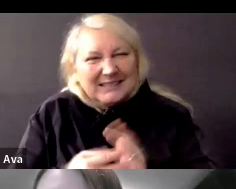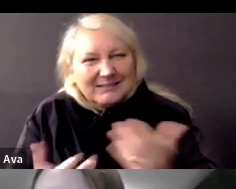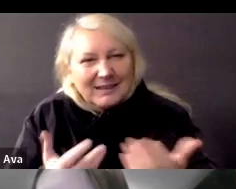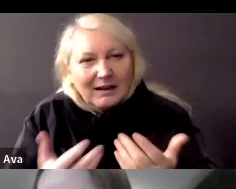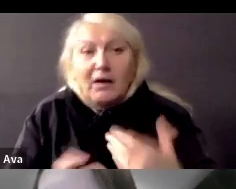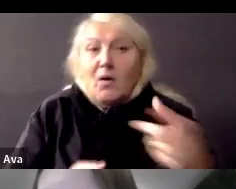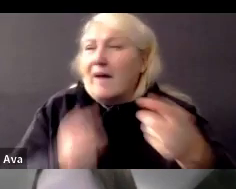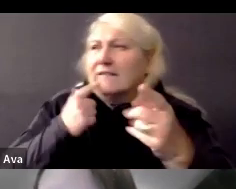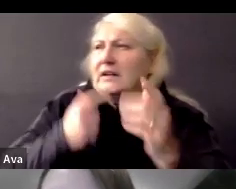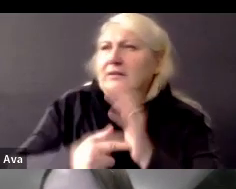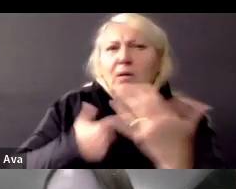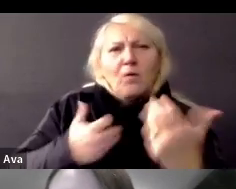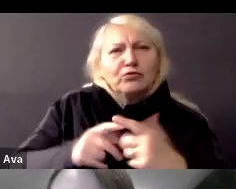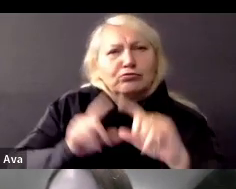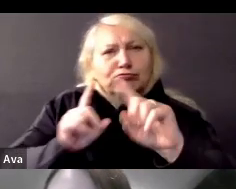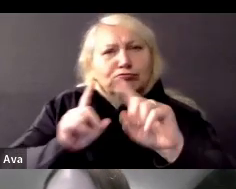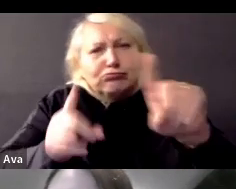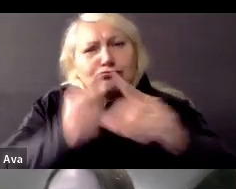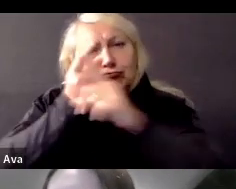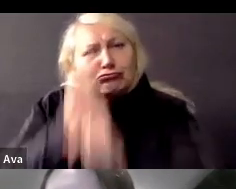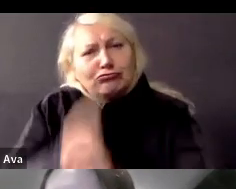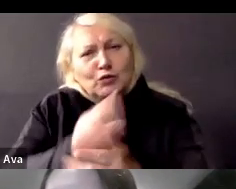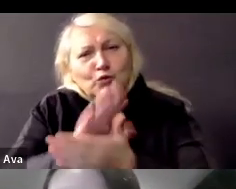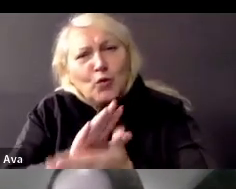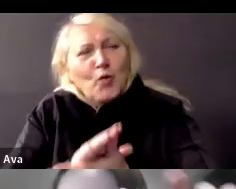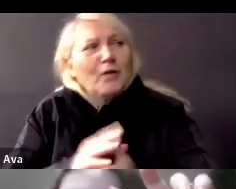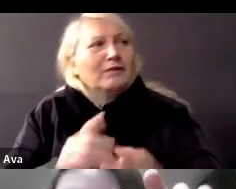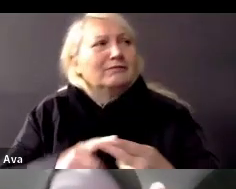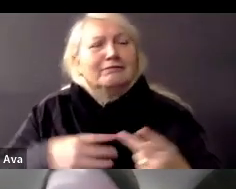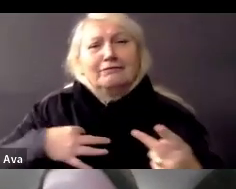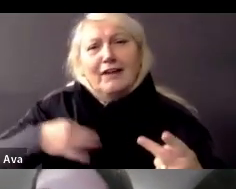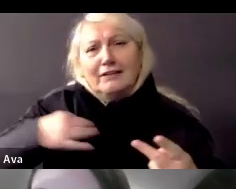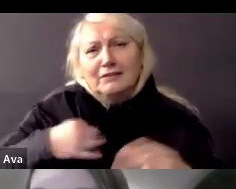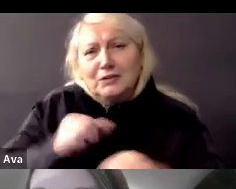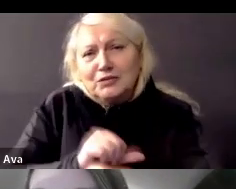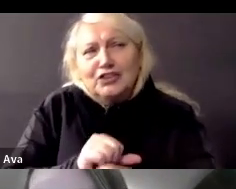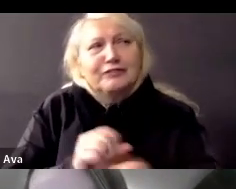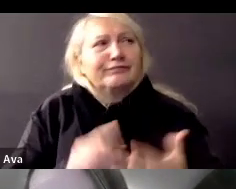to volunteer work, going to work,